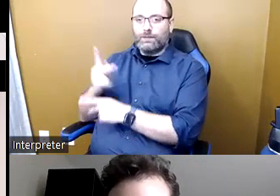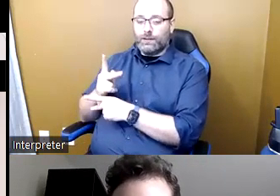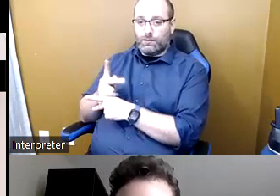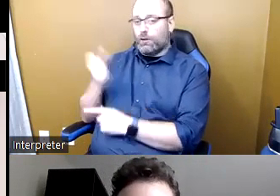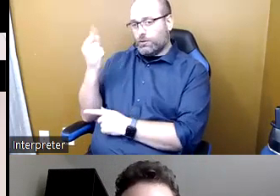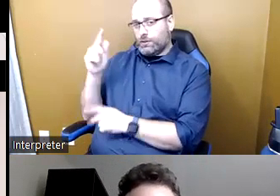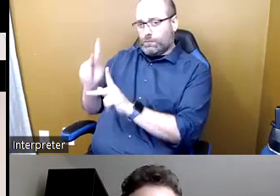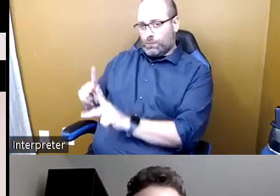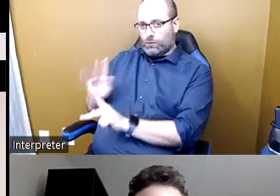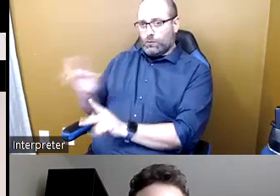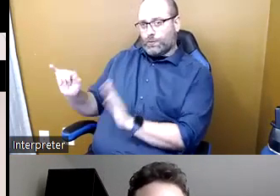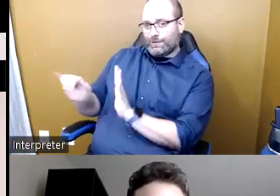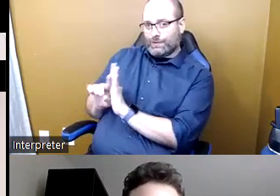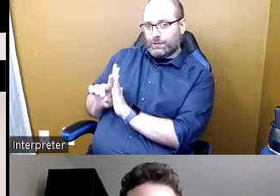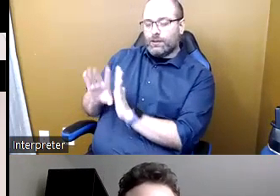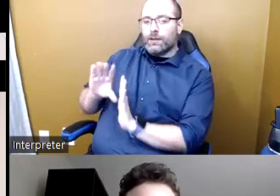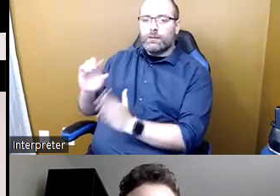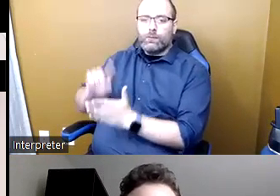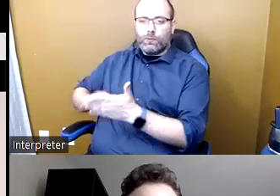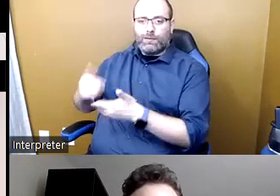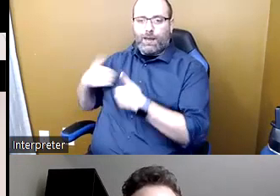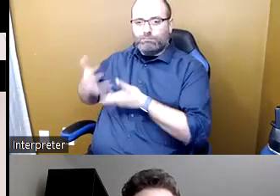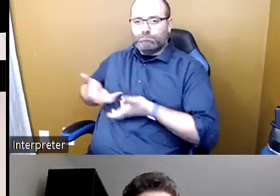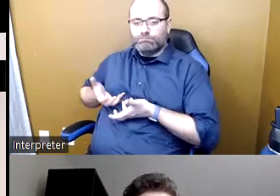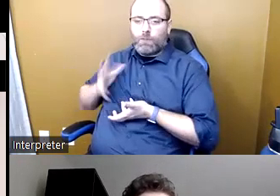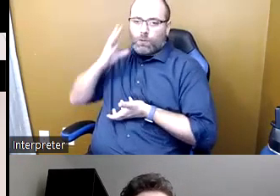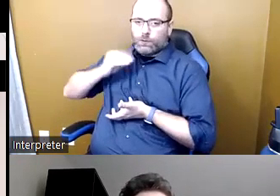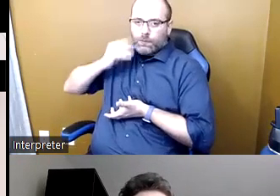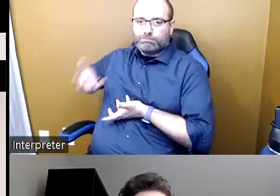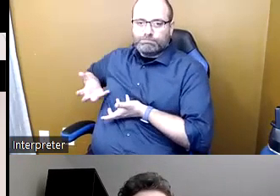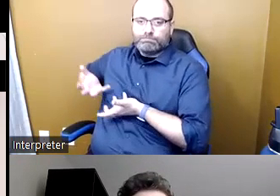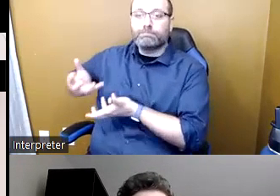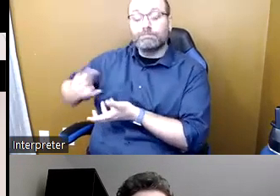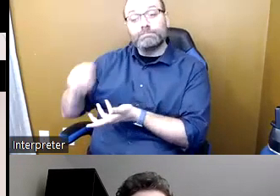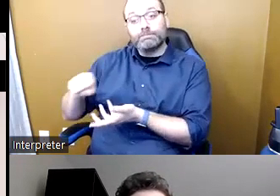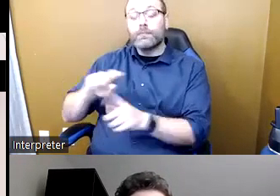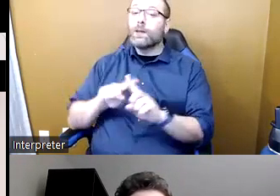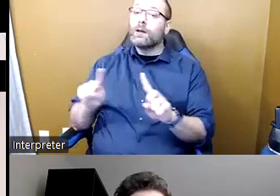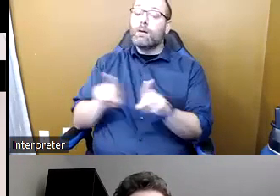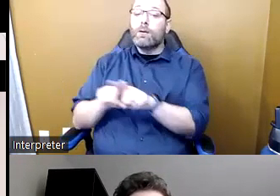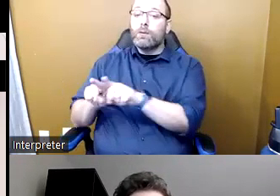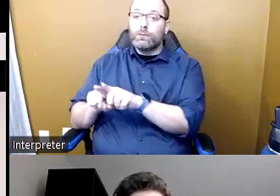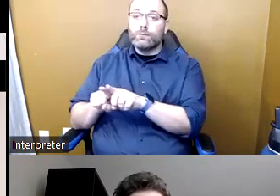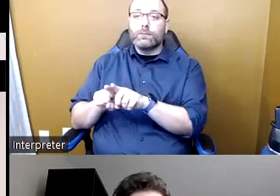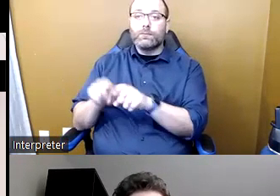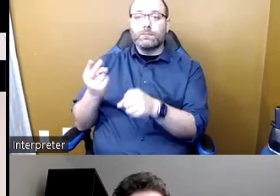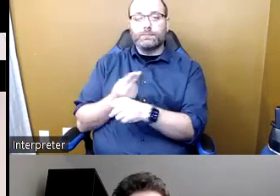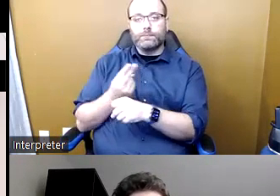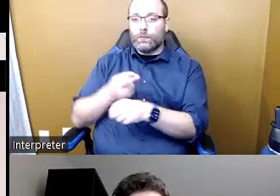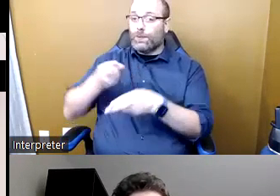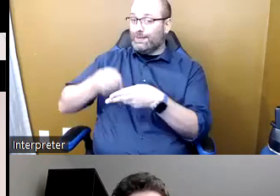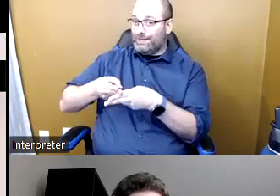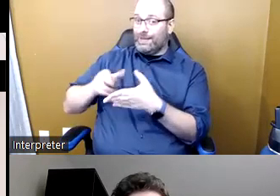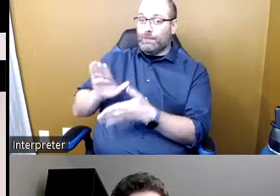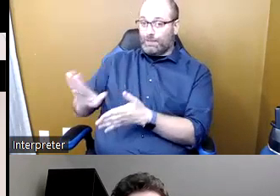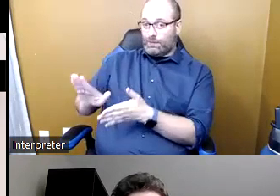their identity, and what they bring with them, their experiences, yes, but using the name that